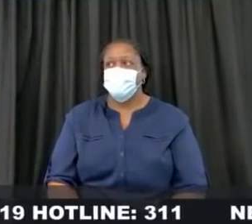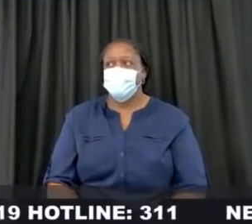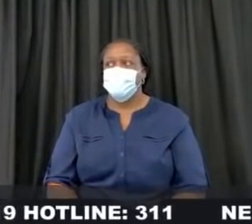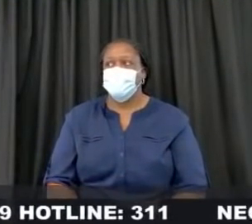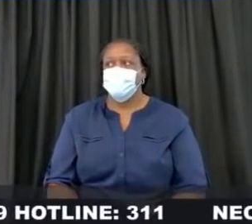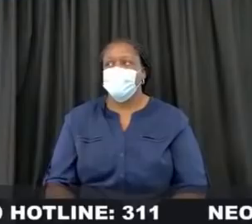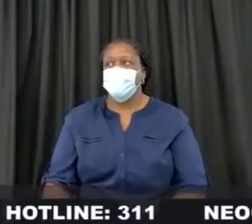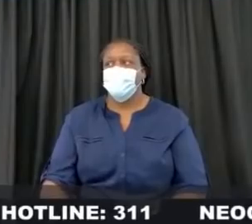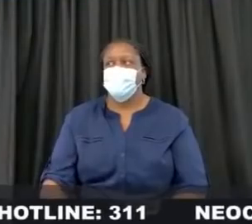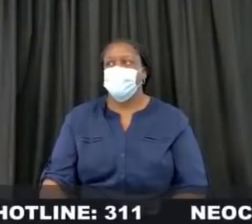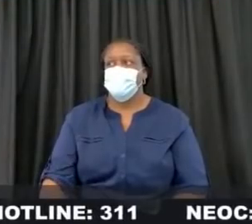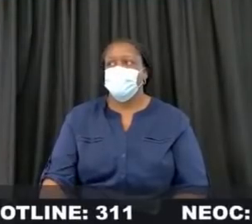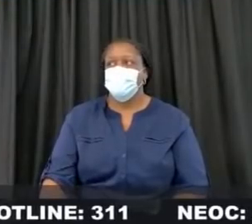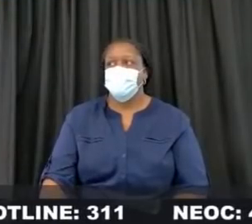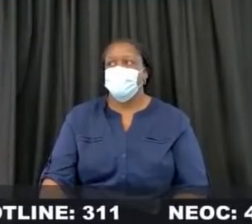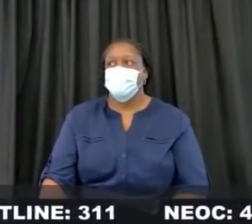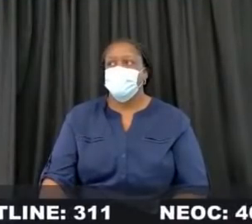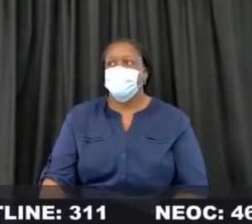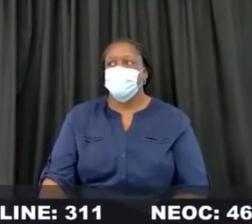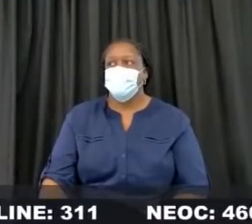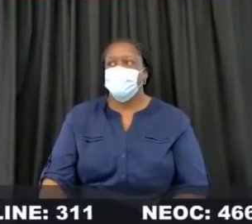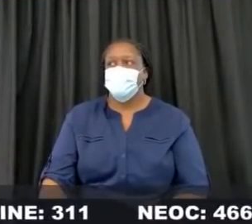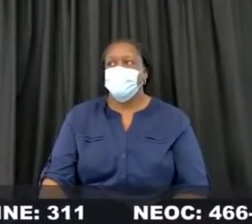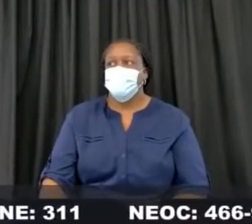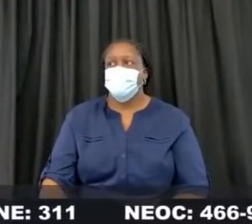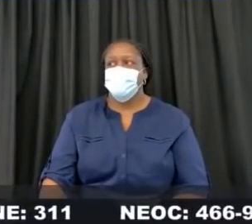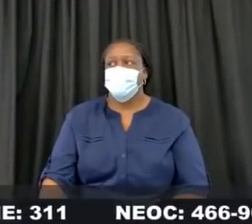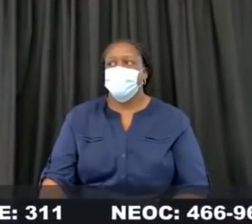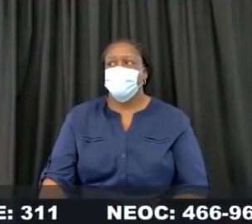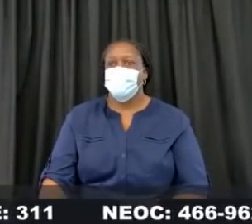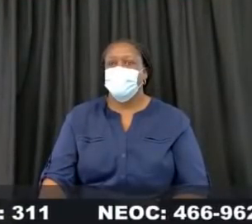made to those protocols?